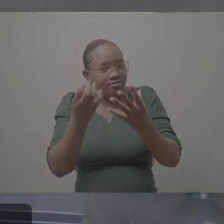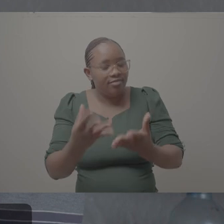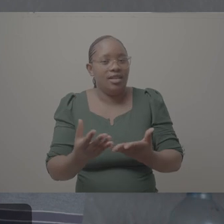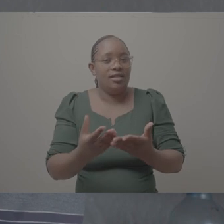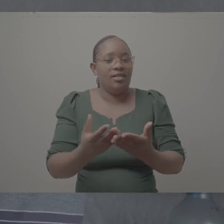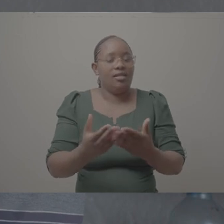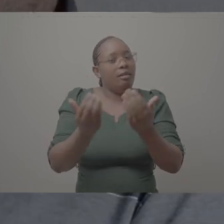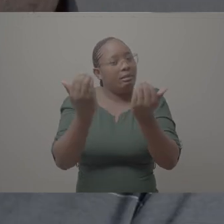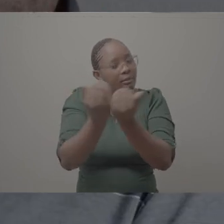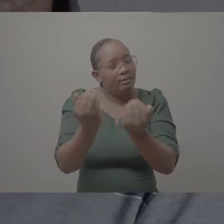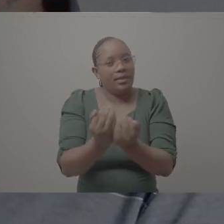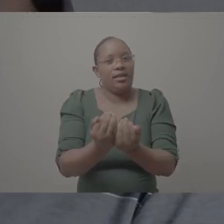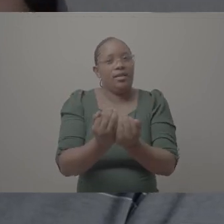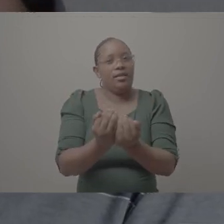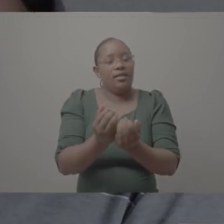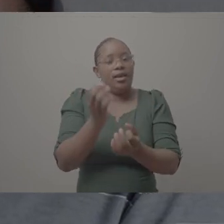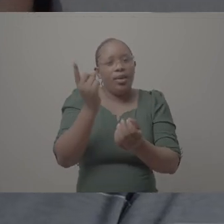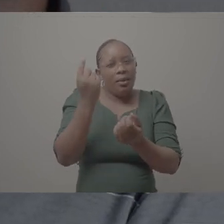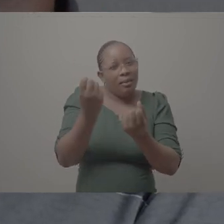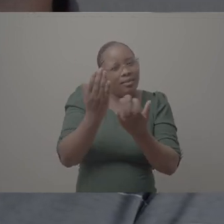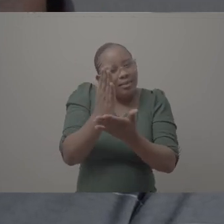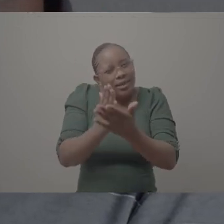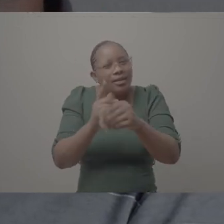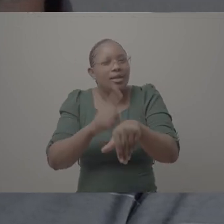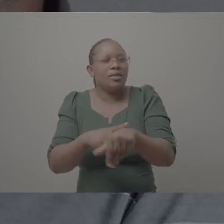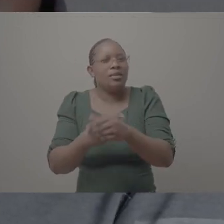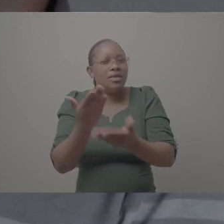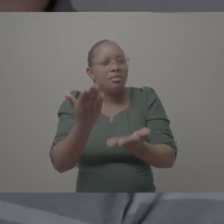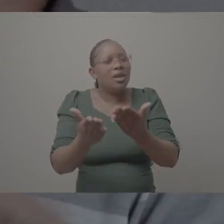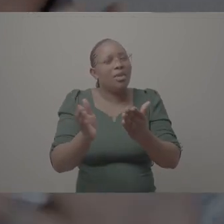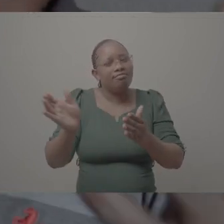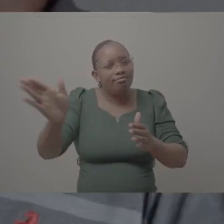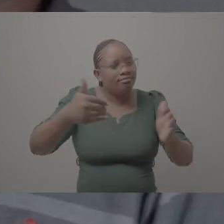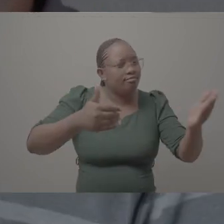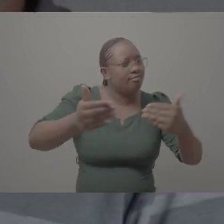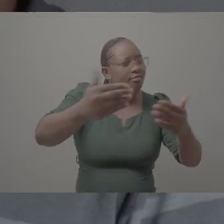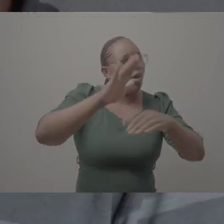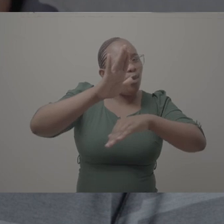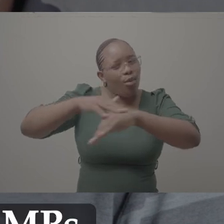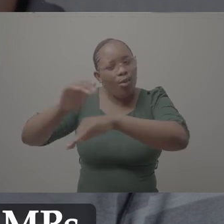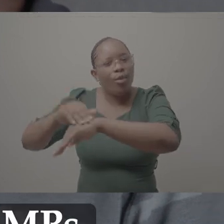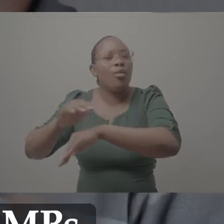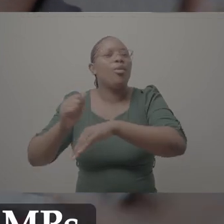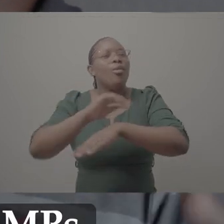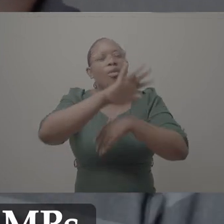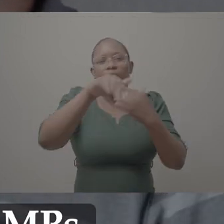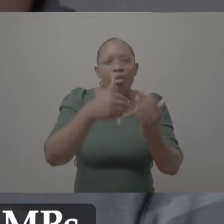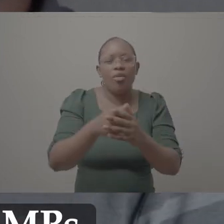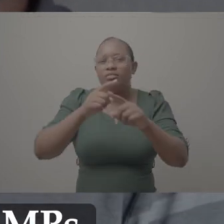on behalf of us, please, once in a while, why can't you call these people? You call